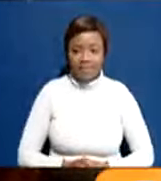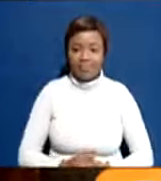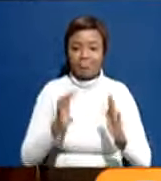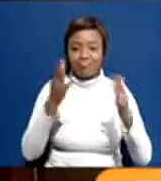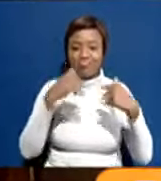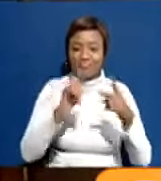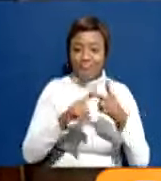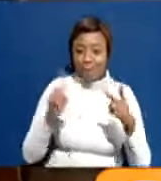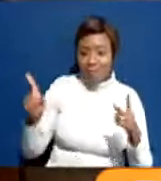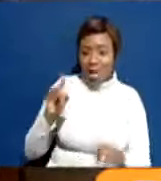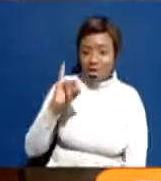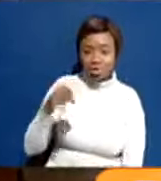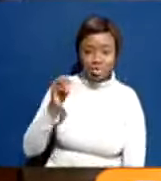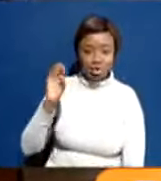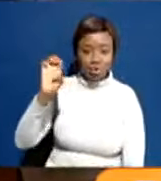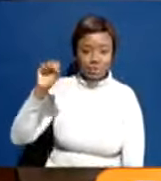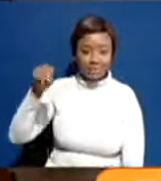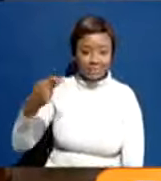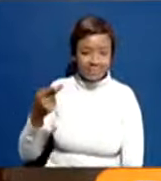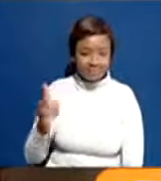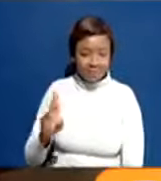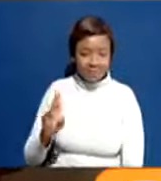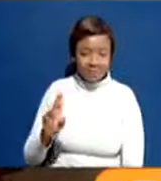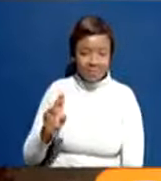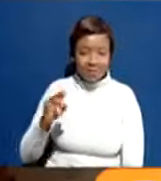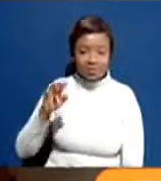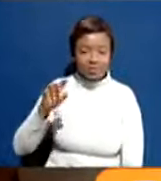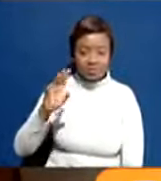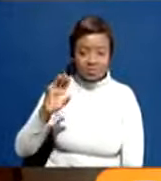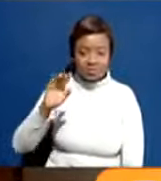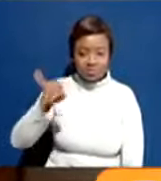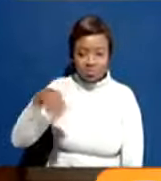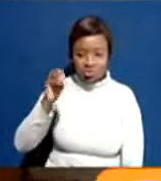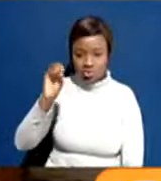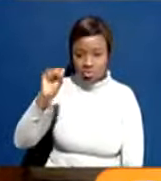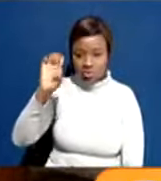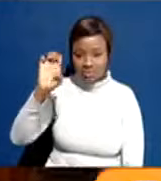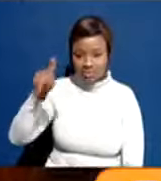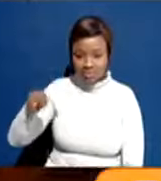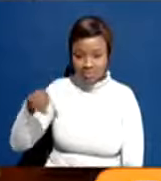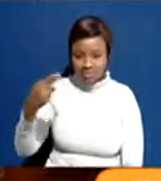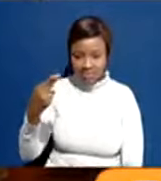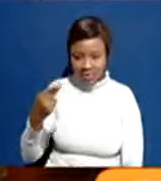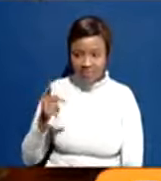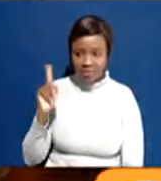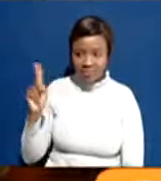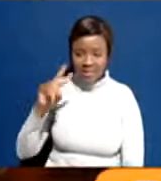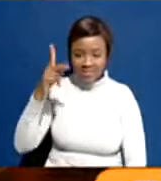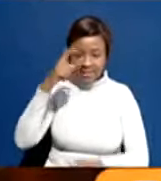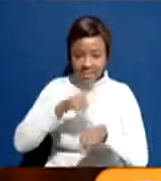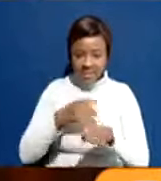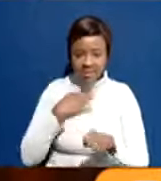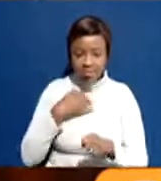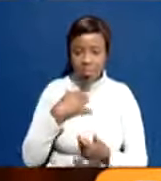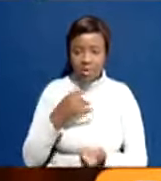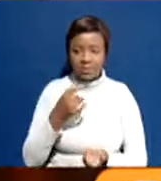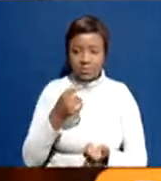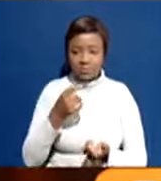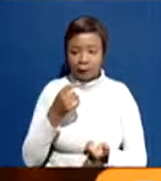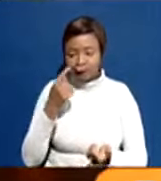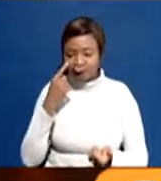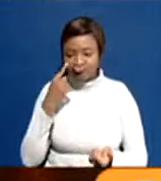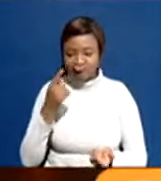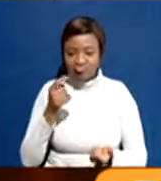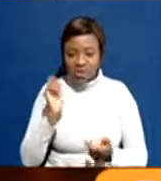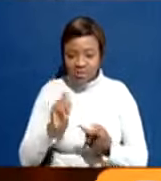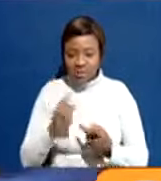Joseph Kamau is also here for TB treatment. This is the second time he is being treated for TB after contracting the infectious disease